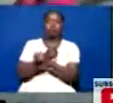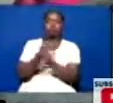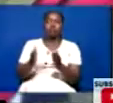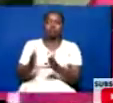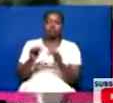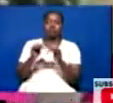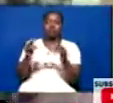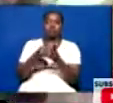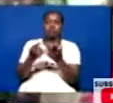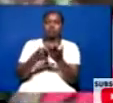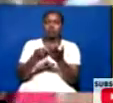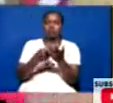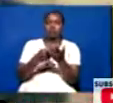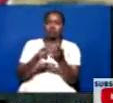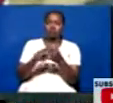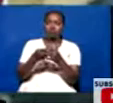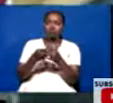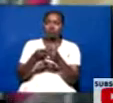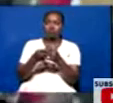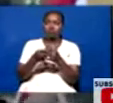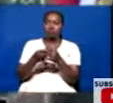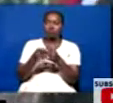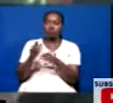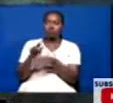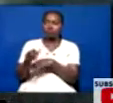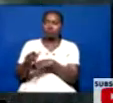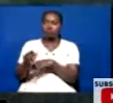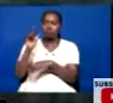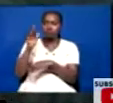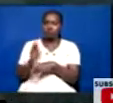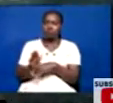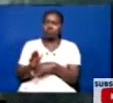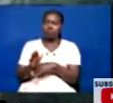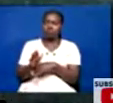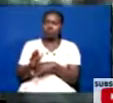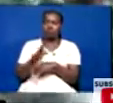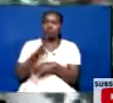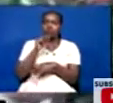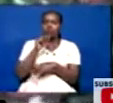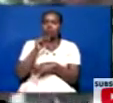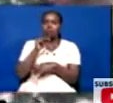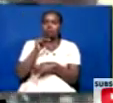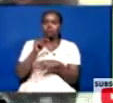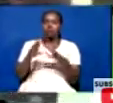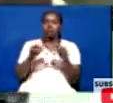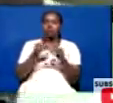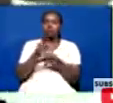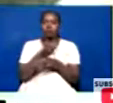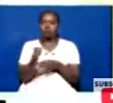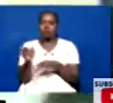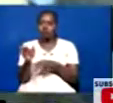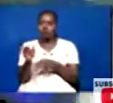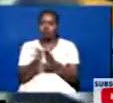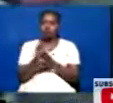Then tallying of the votes resumed. Earlier, lawyer Cliff Ombeta on his Twitter handle conceded defeat in the Bonchari